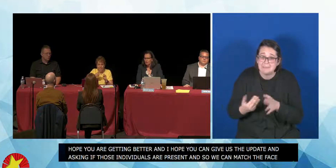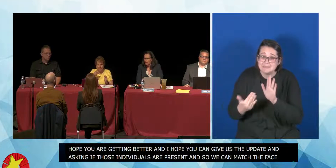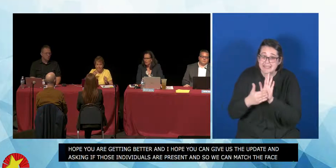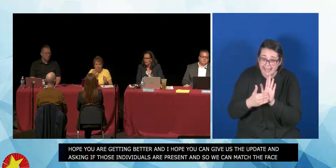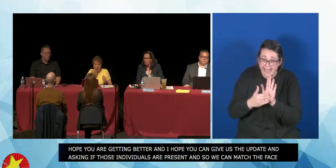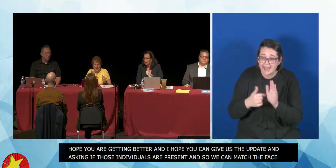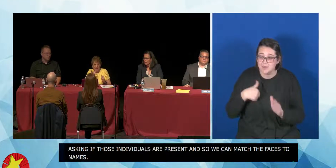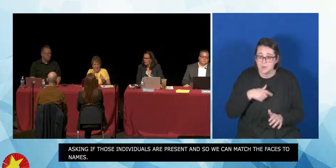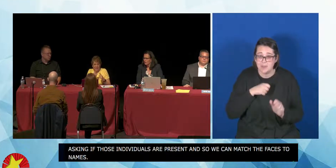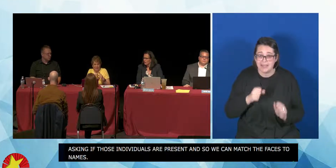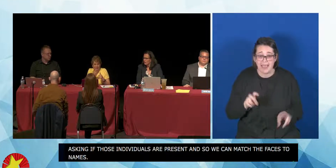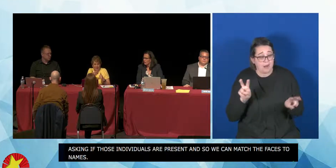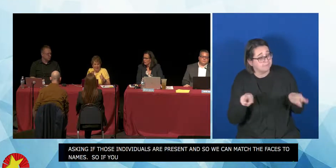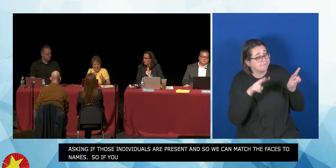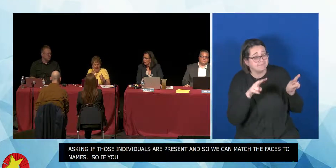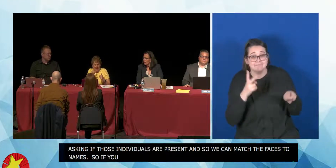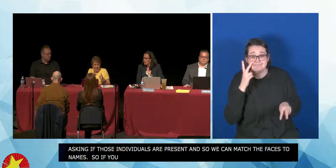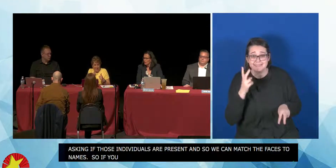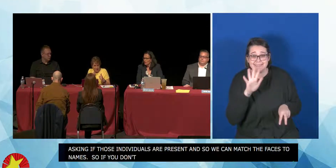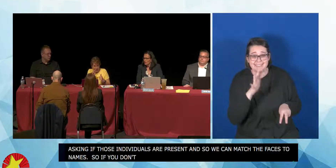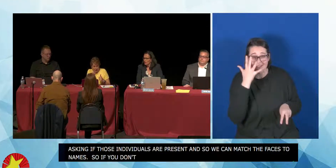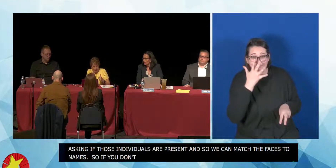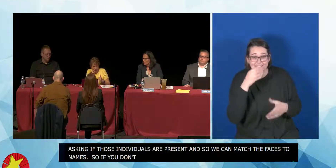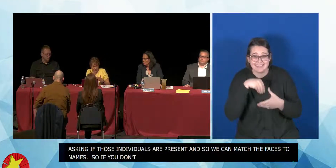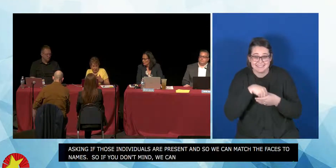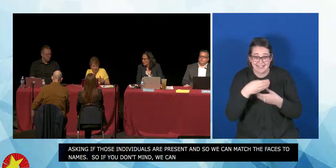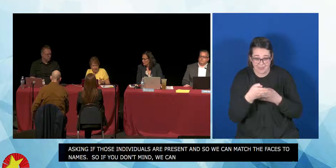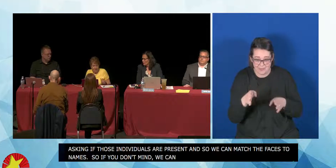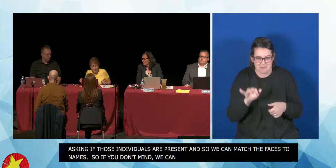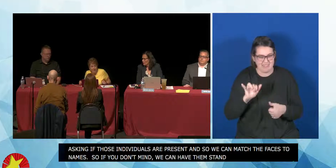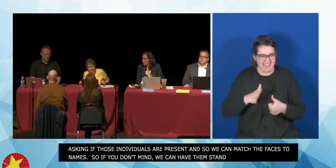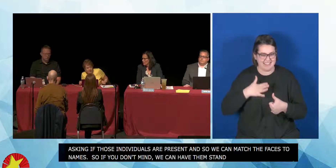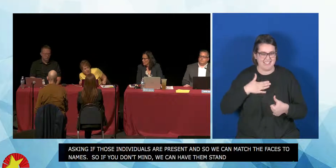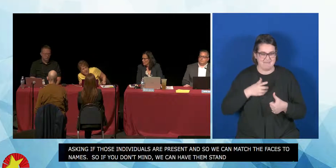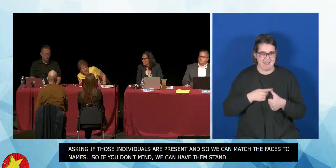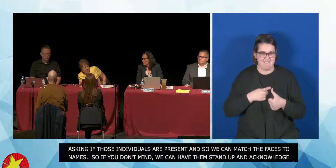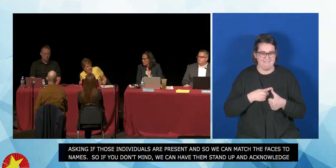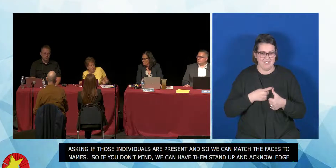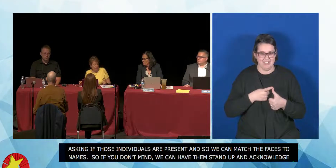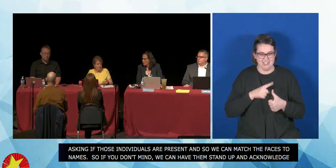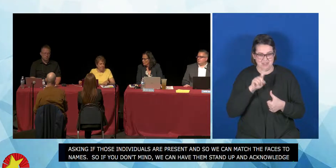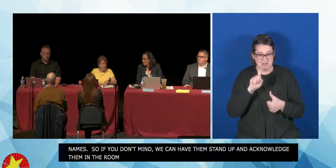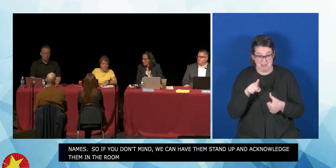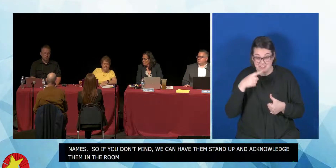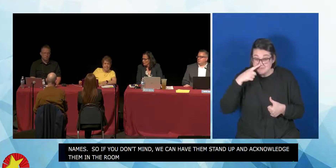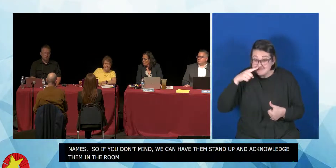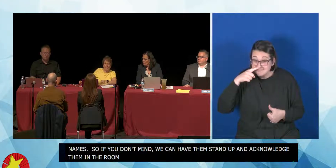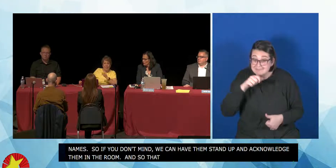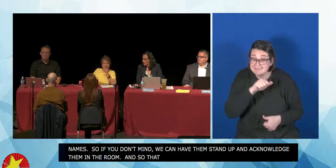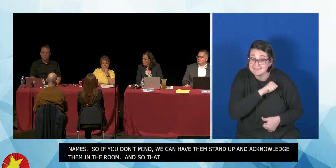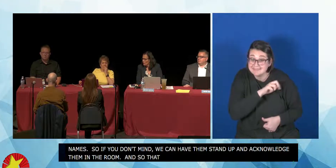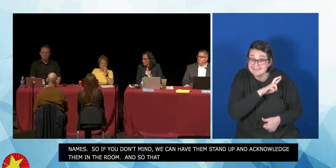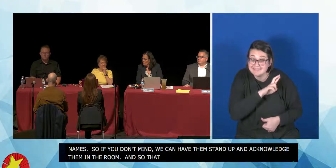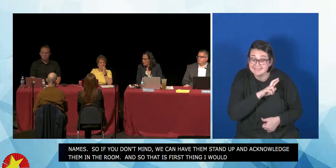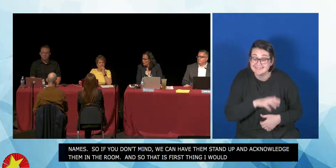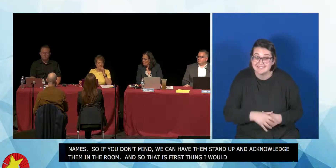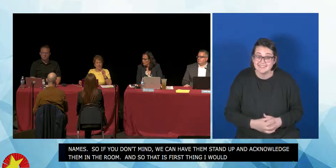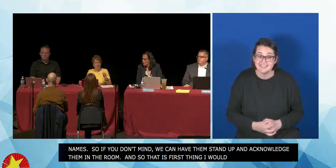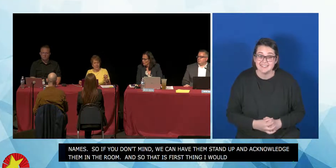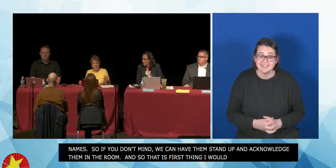up and acknowledge them in the room? That's the first thing that I'd like to ask. Is that okay, Superintendent Reichman?